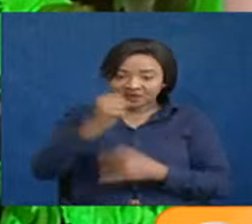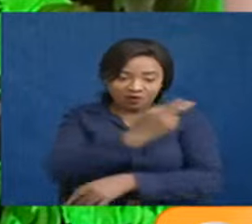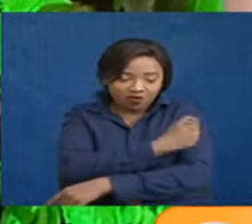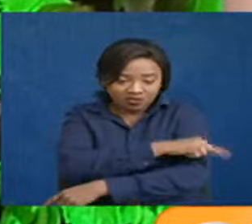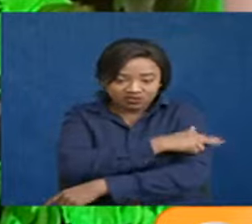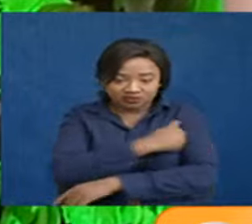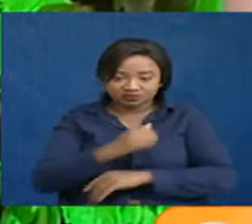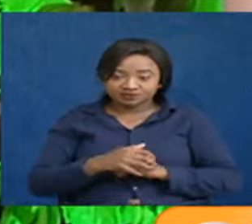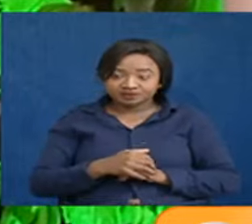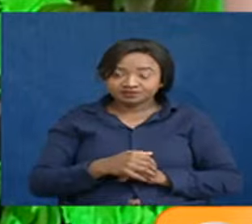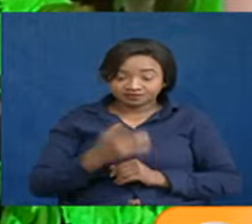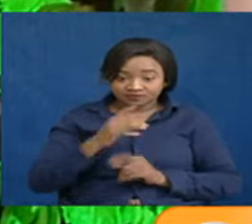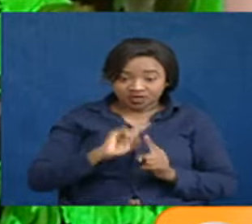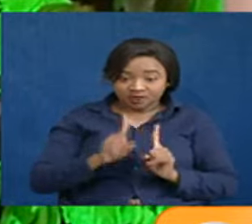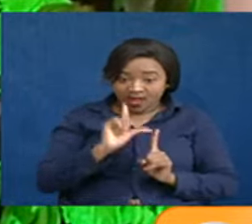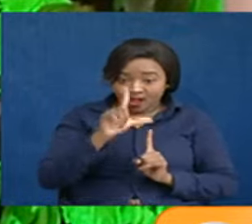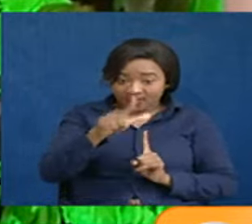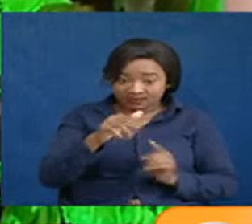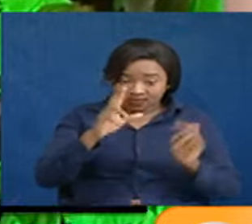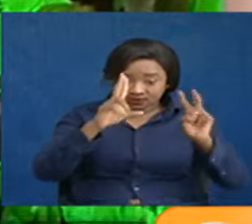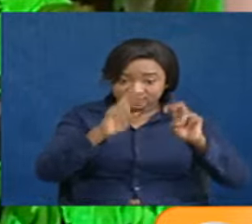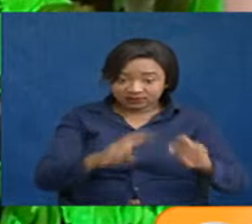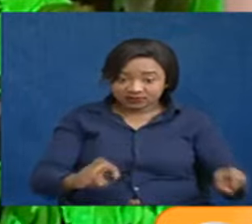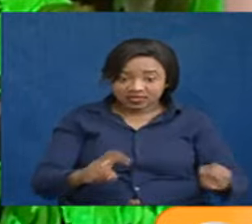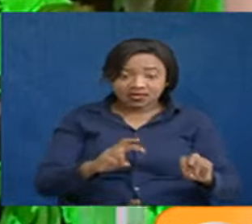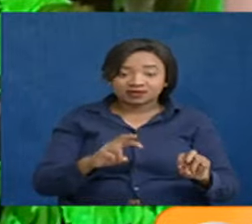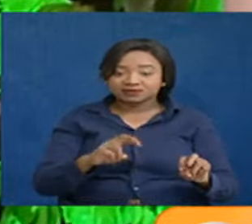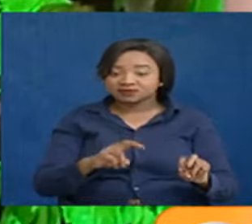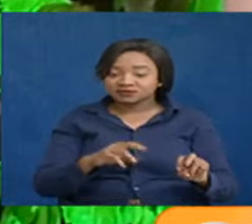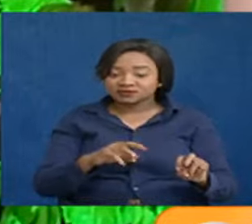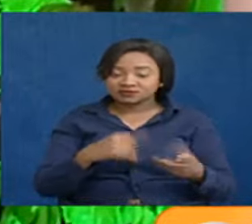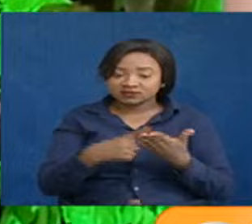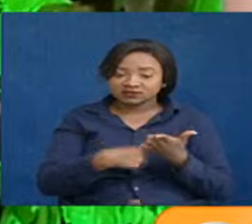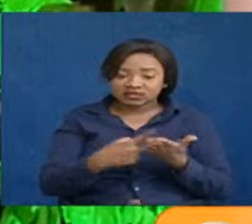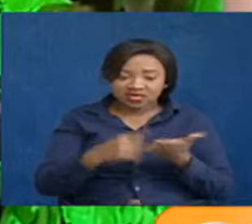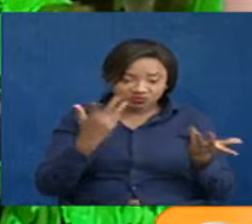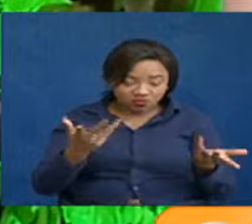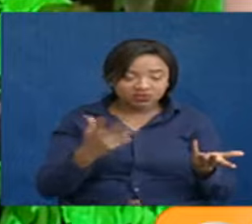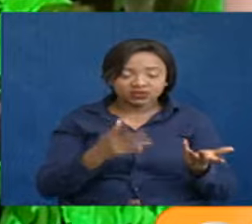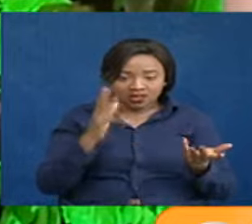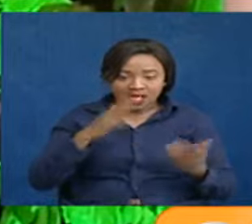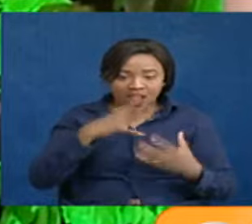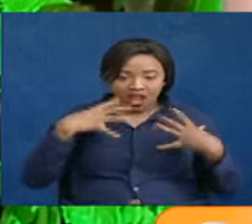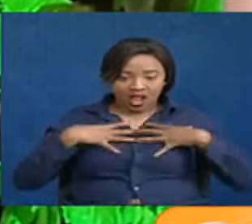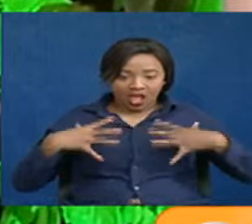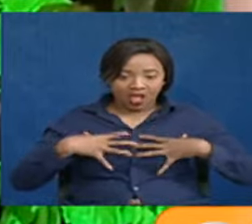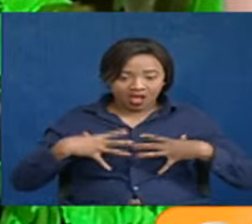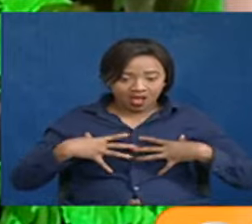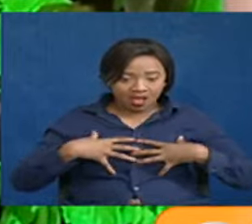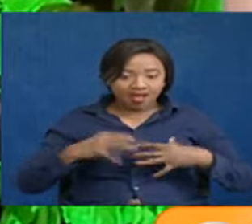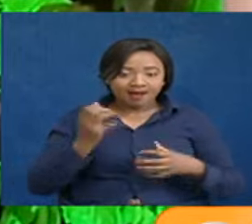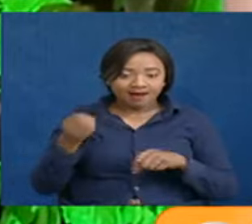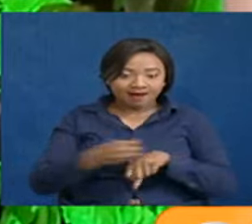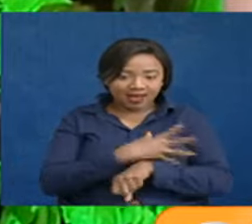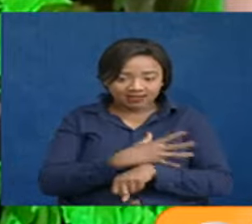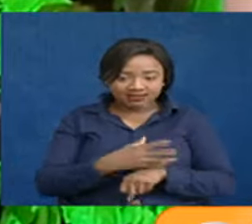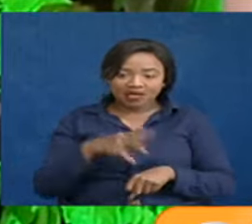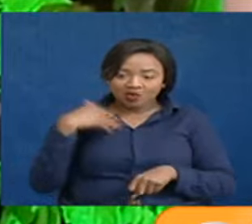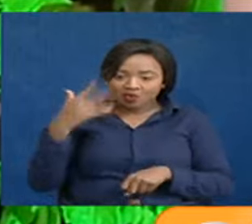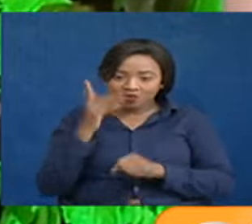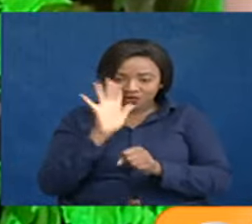where later on we'll have a conversation on lung cancer. Why is it that between 80 to 90% is diagnosed at a later stage, usually stage